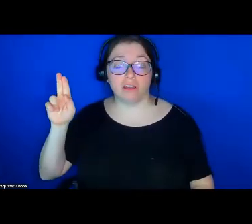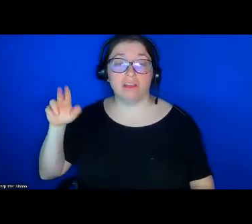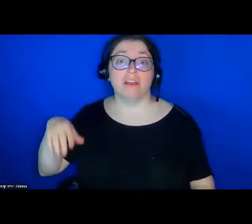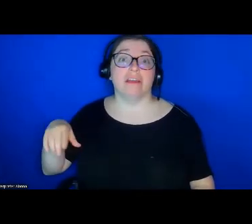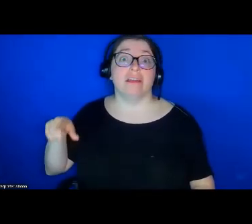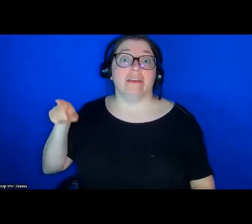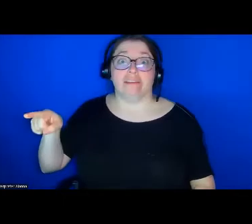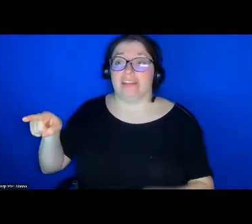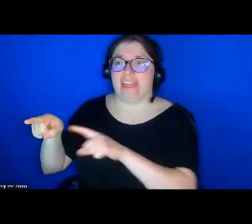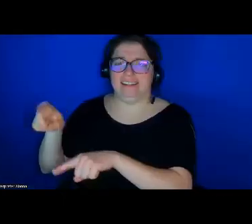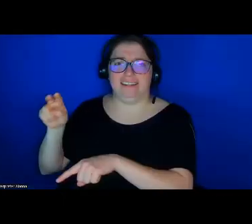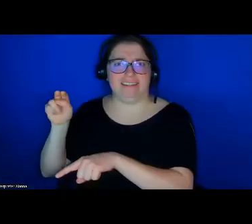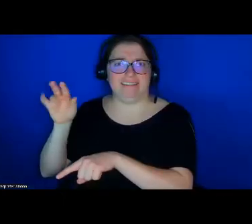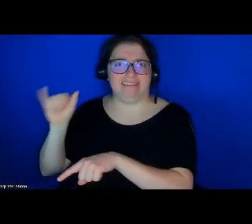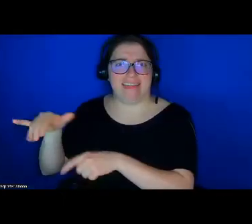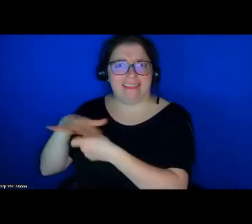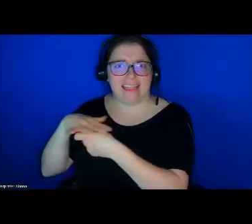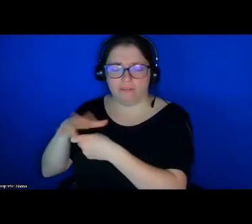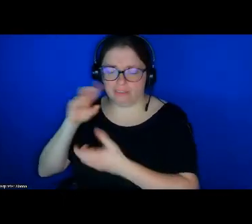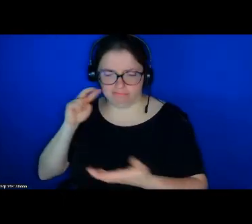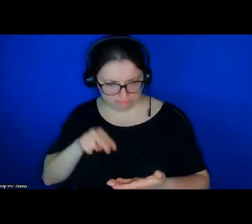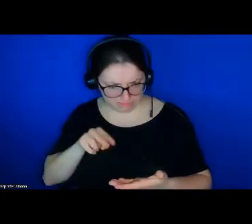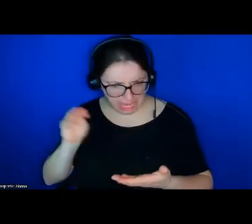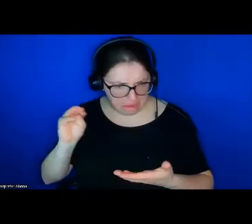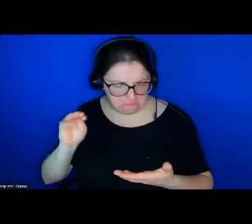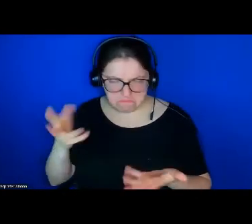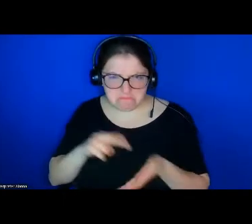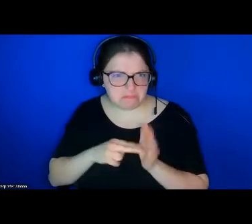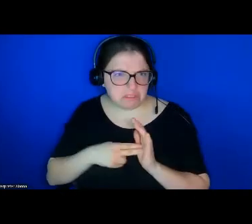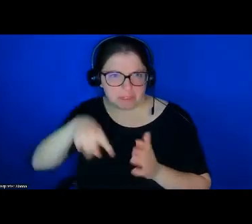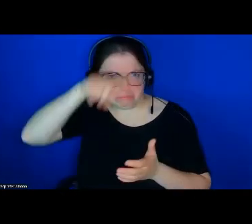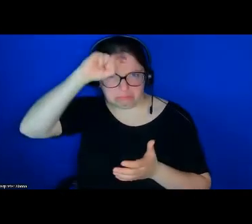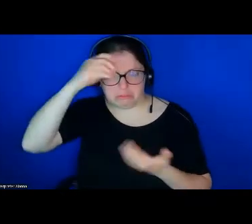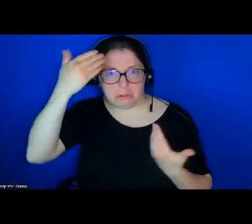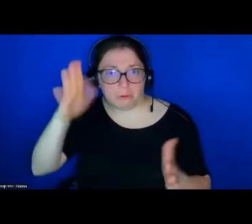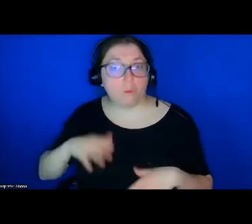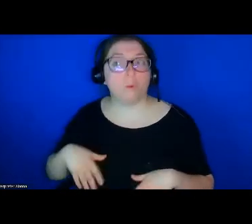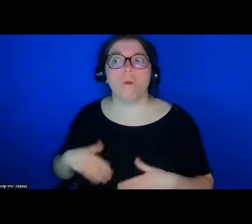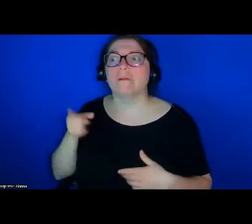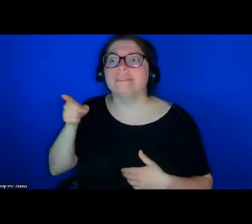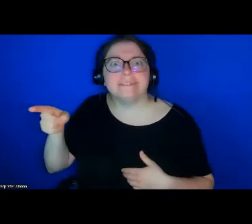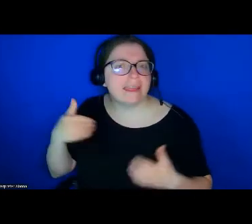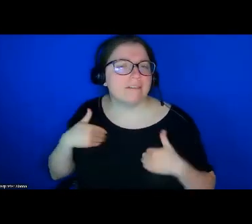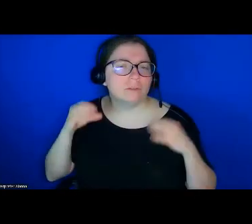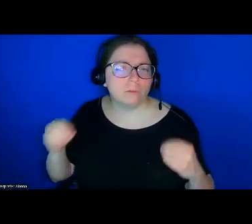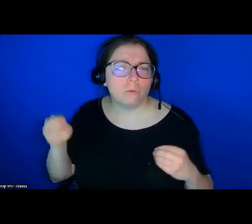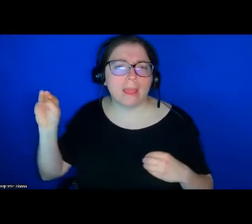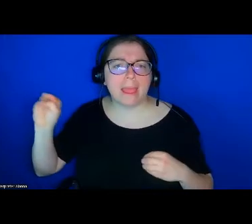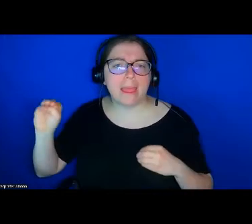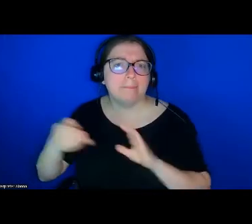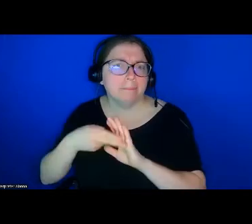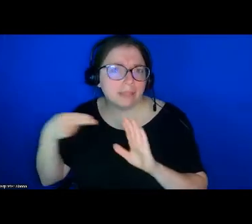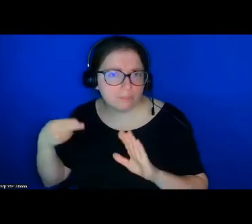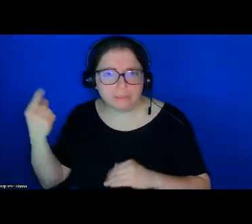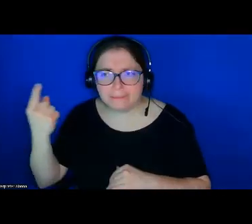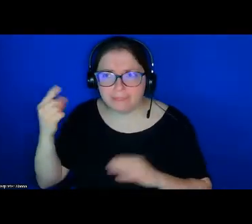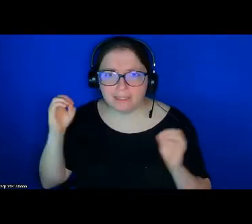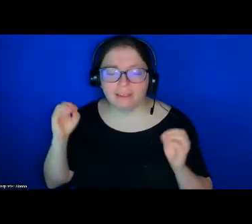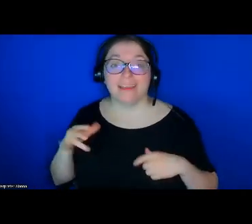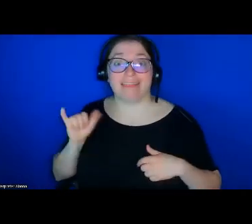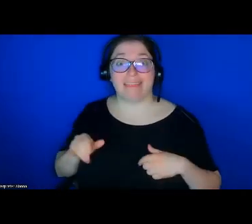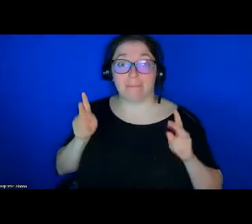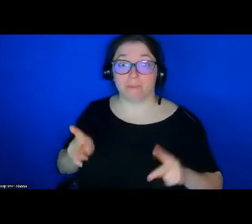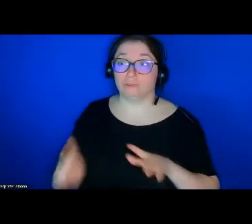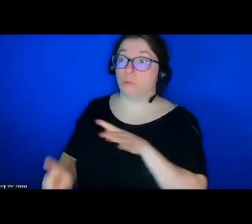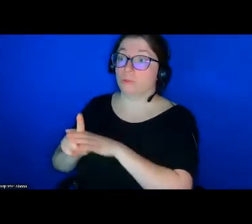means or there's no M column in Nassau County's version um that person is you